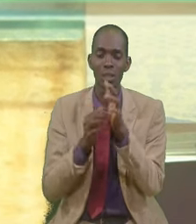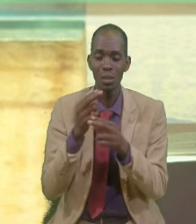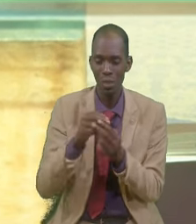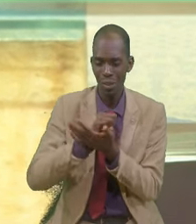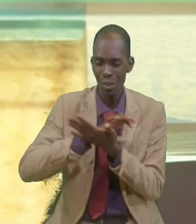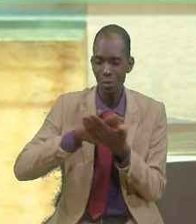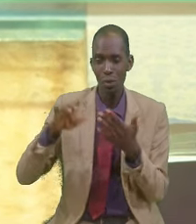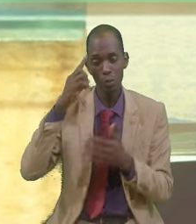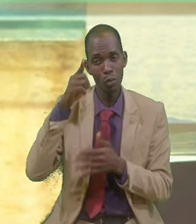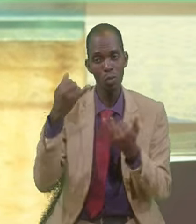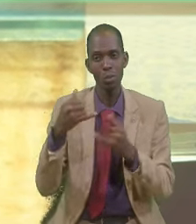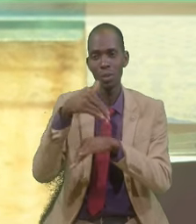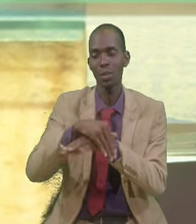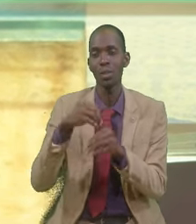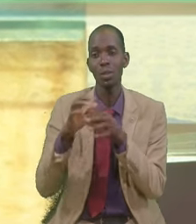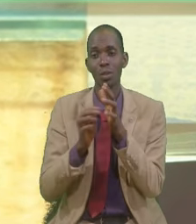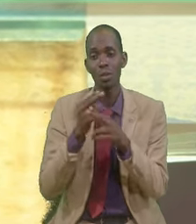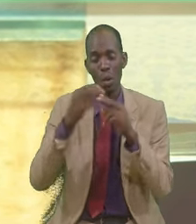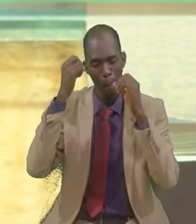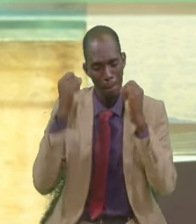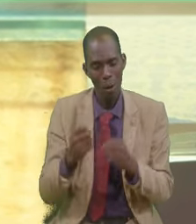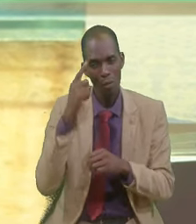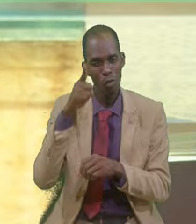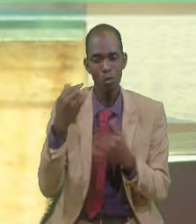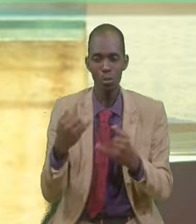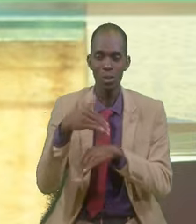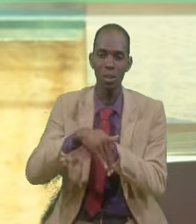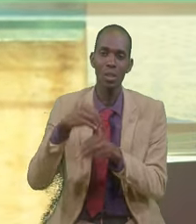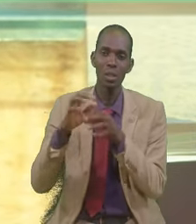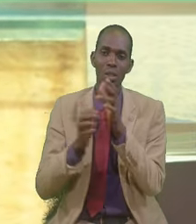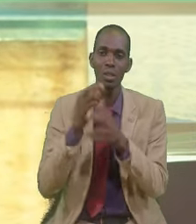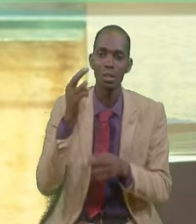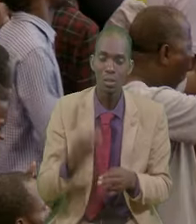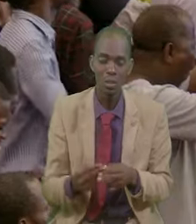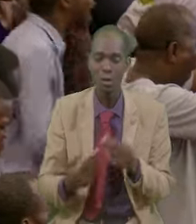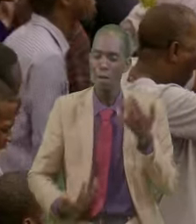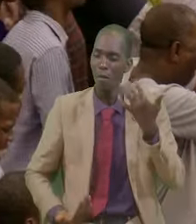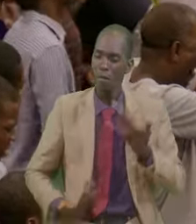Sanctification tonight. Power tonight.